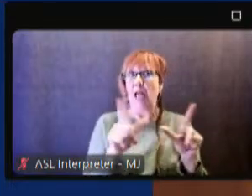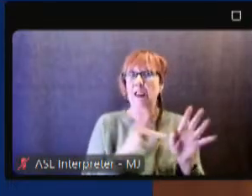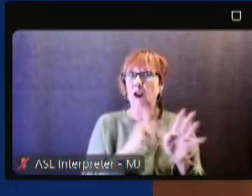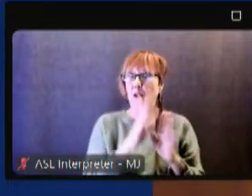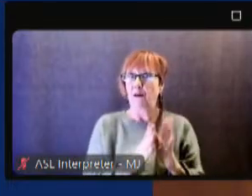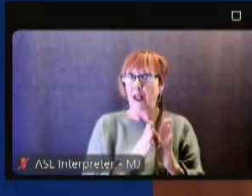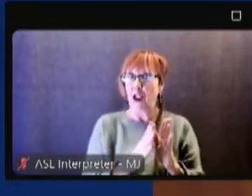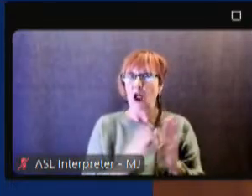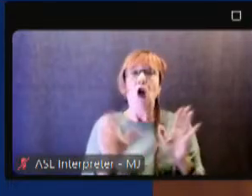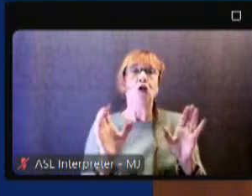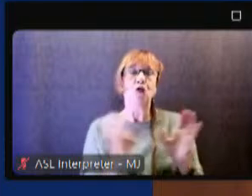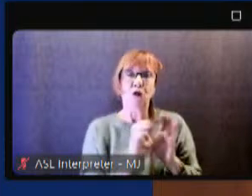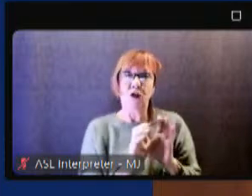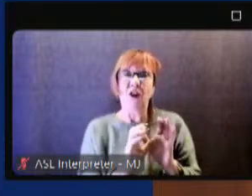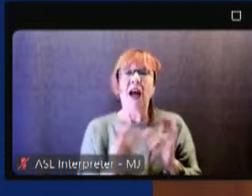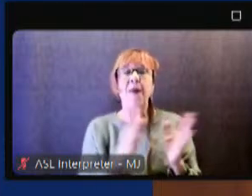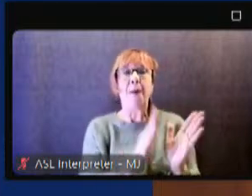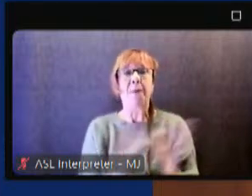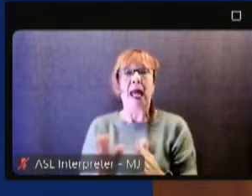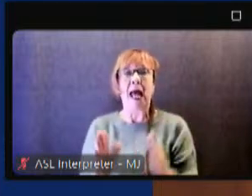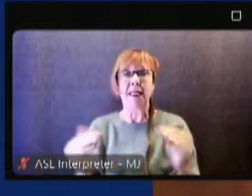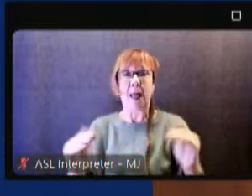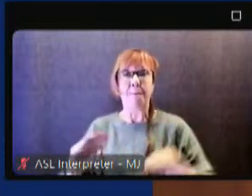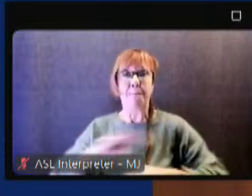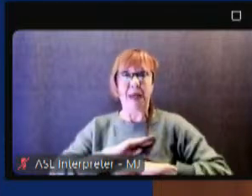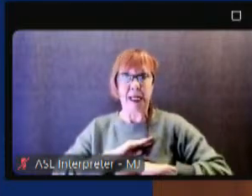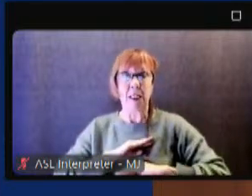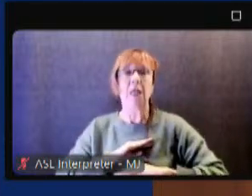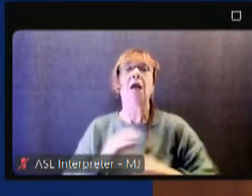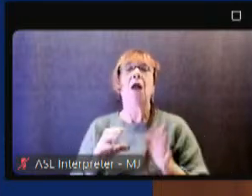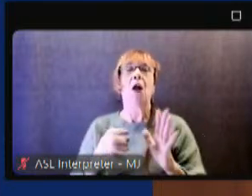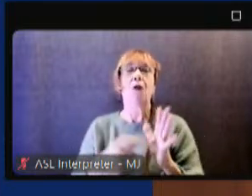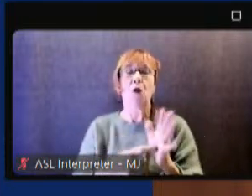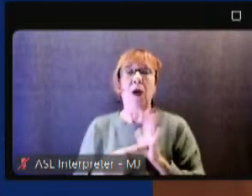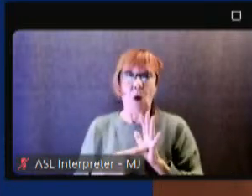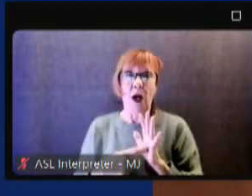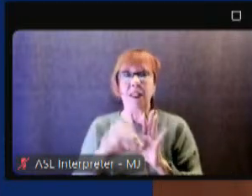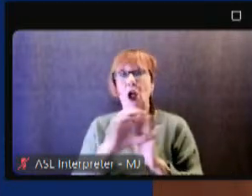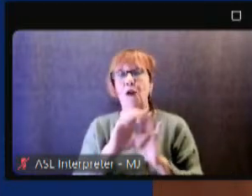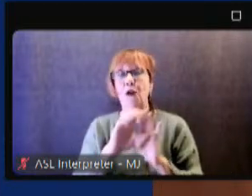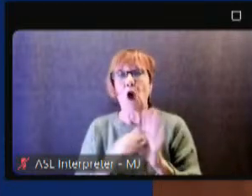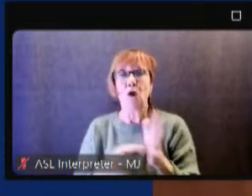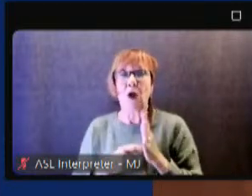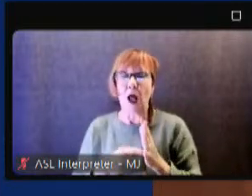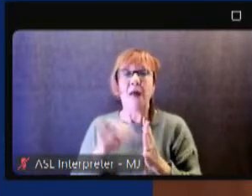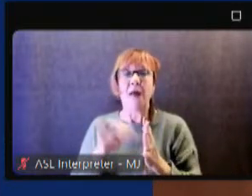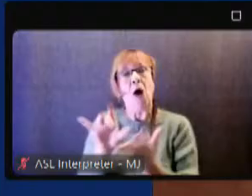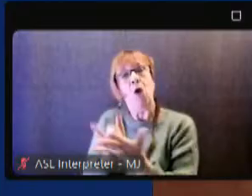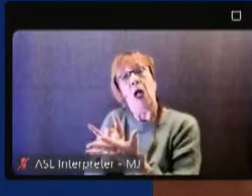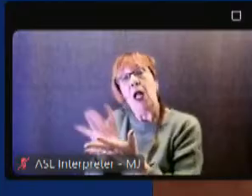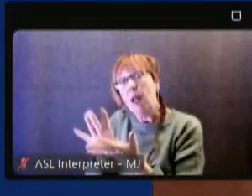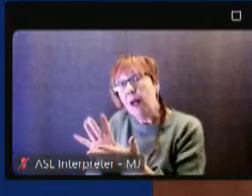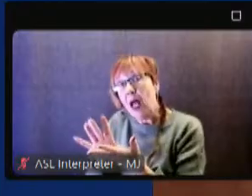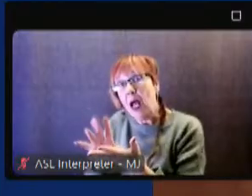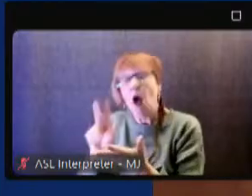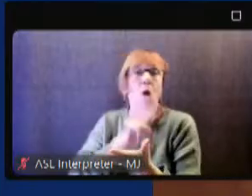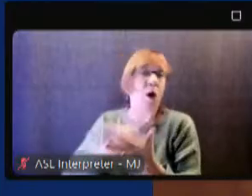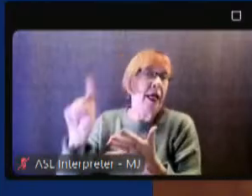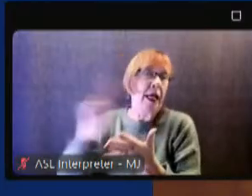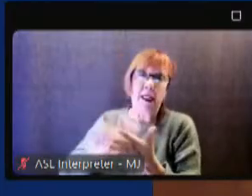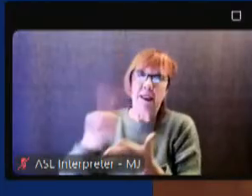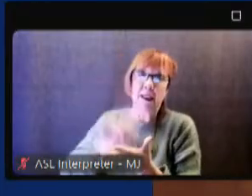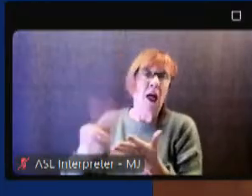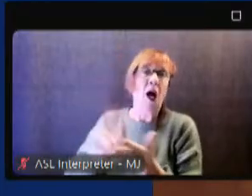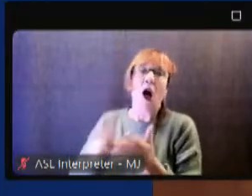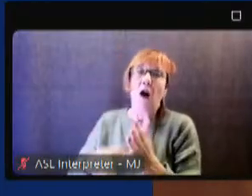meet the code requirements. This will eliminate weeks of review time for eligible projects.